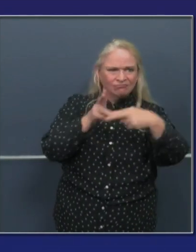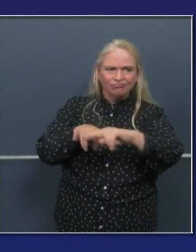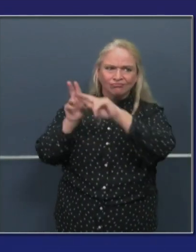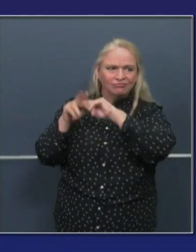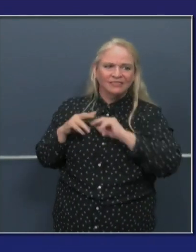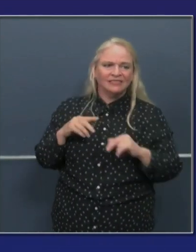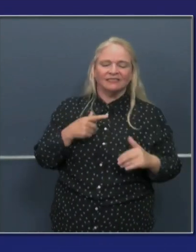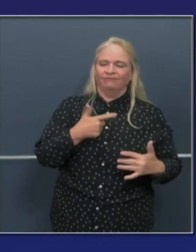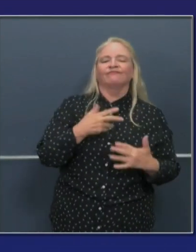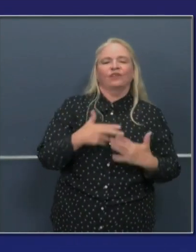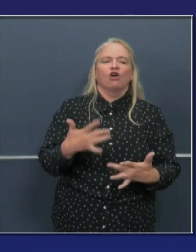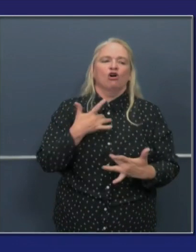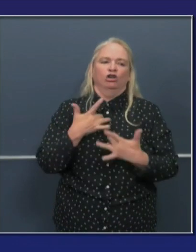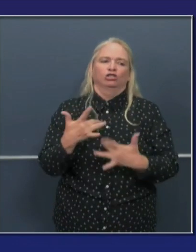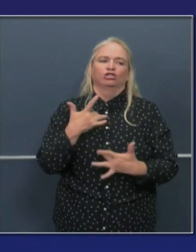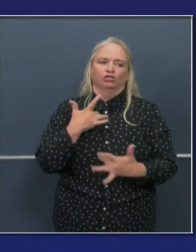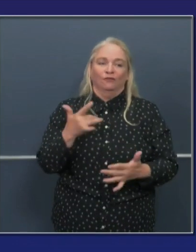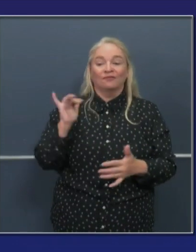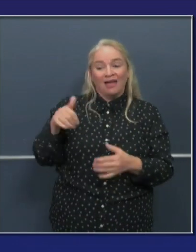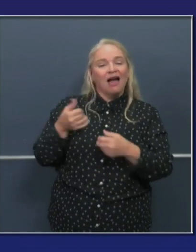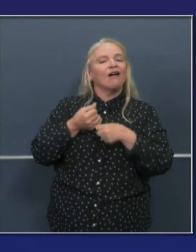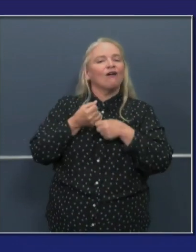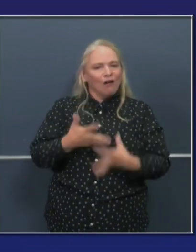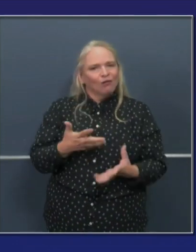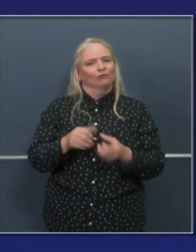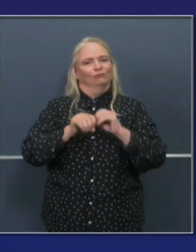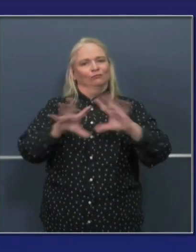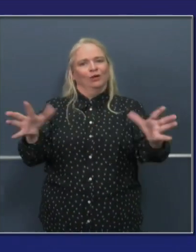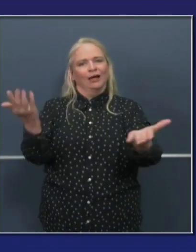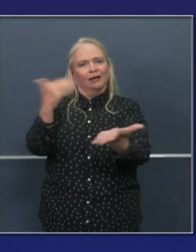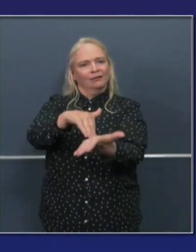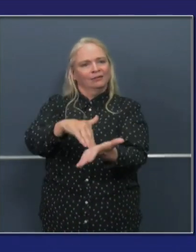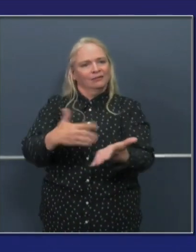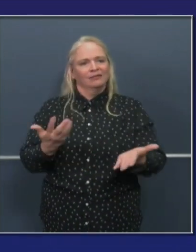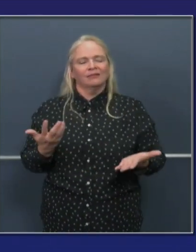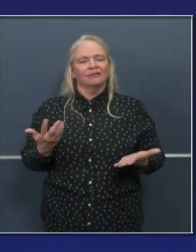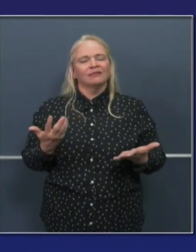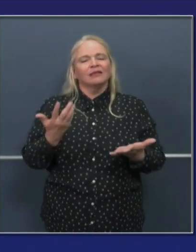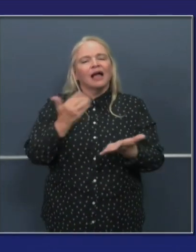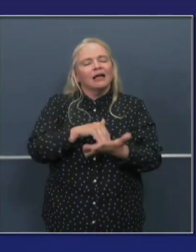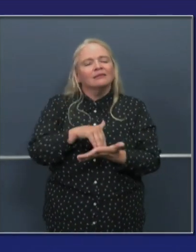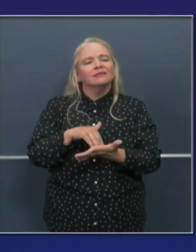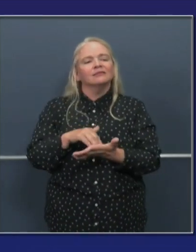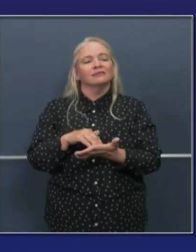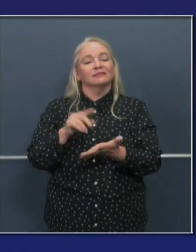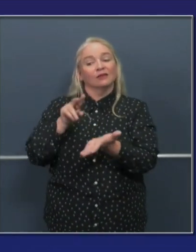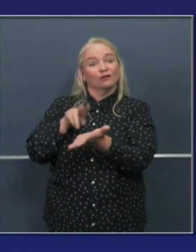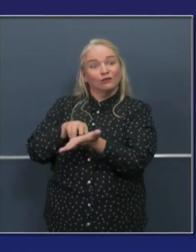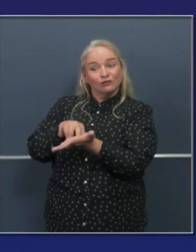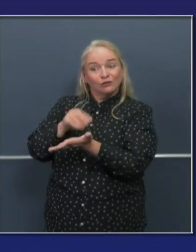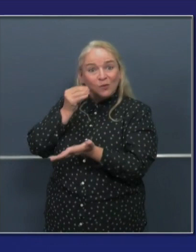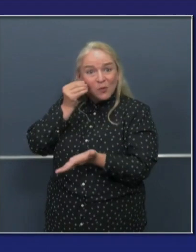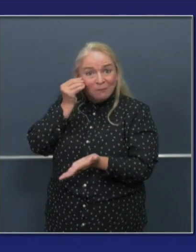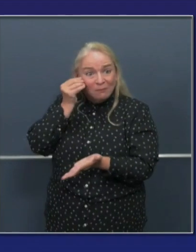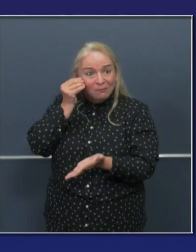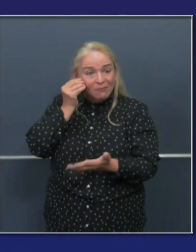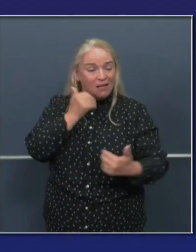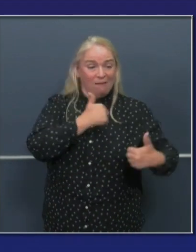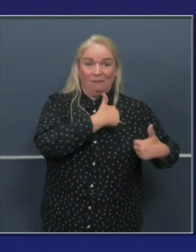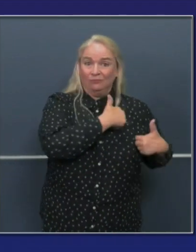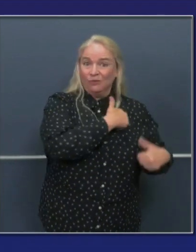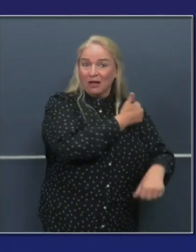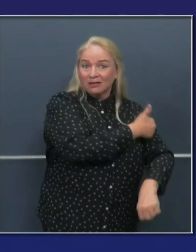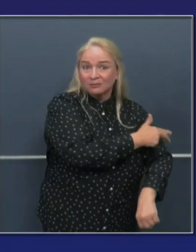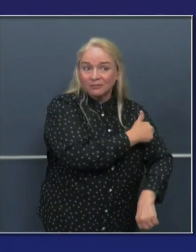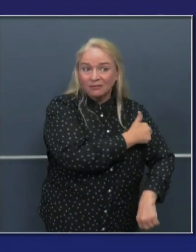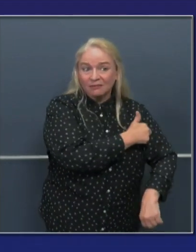Obviously, a consistent area of concern from day one outside our skilled nursing facilities, our veterans facilities, and our congregate